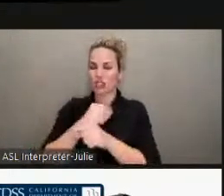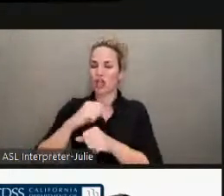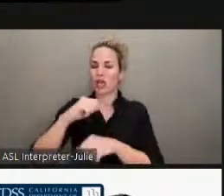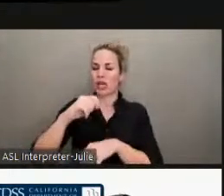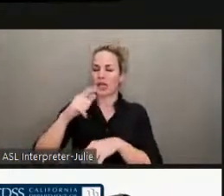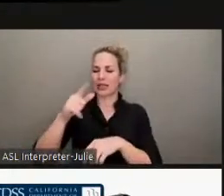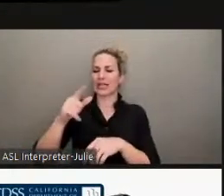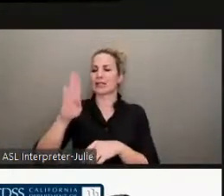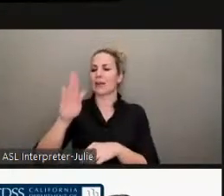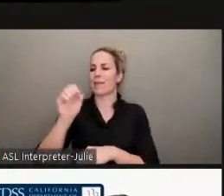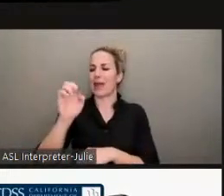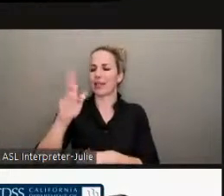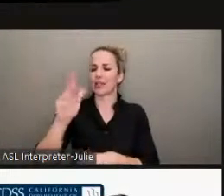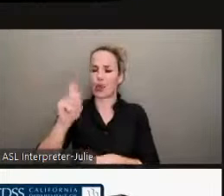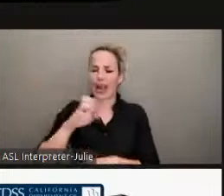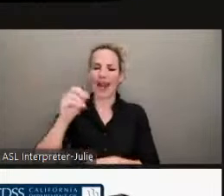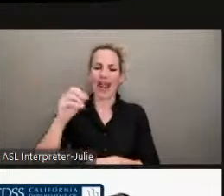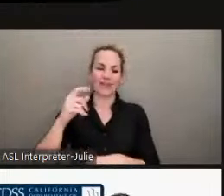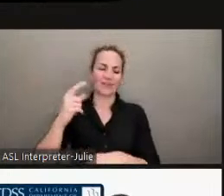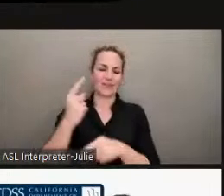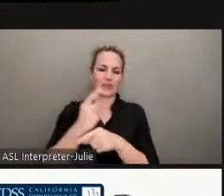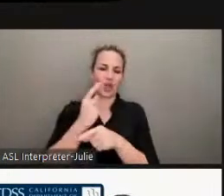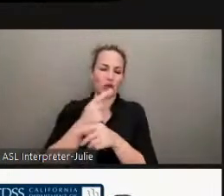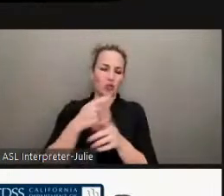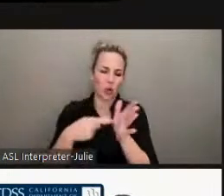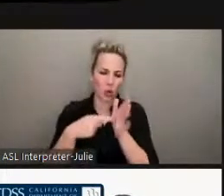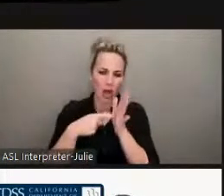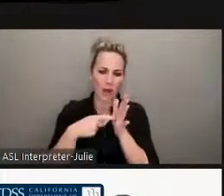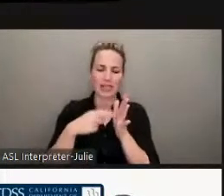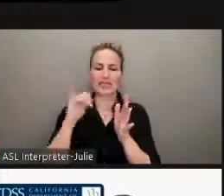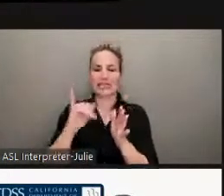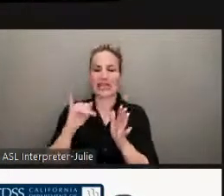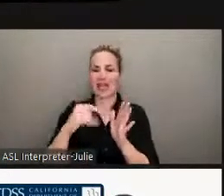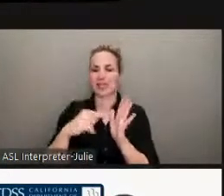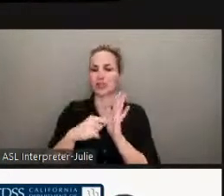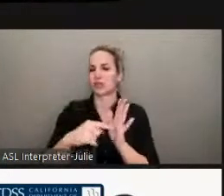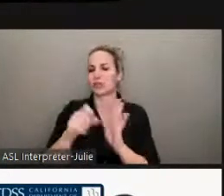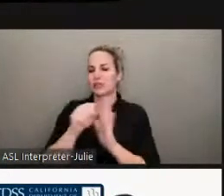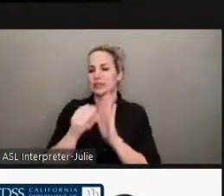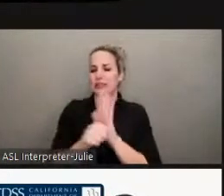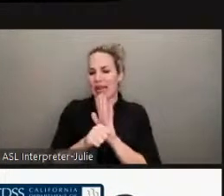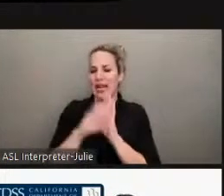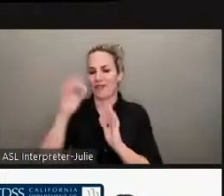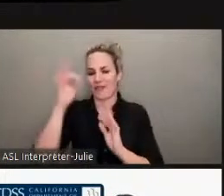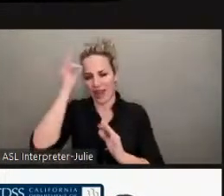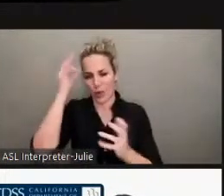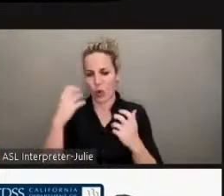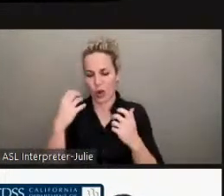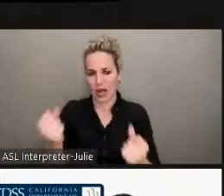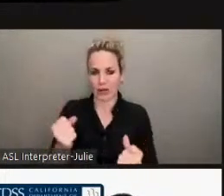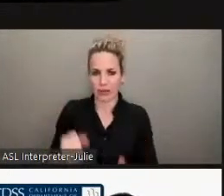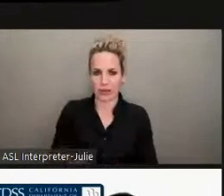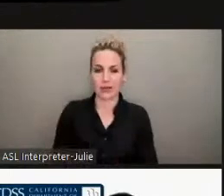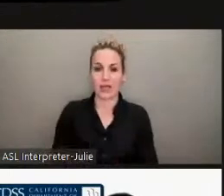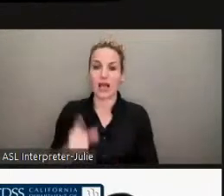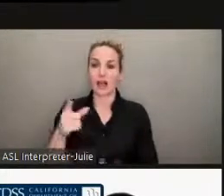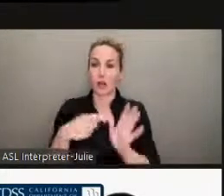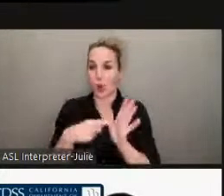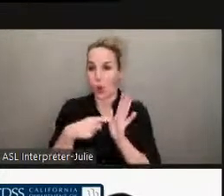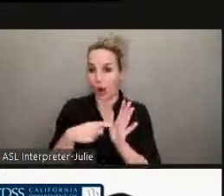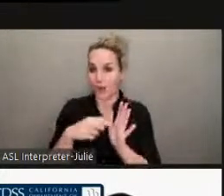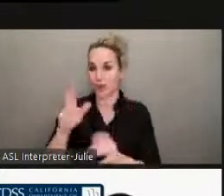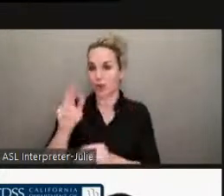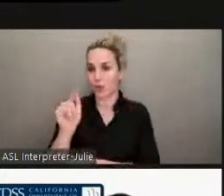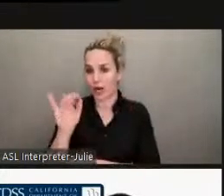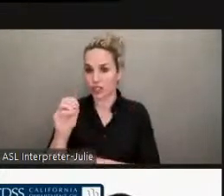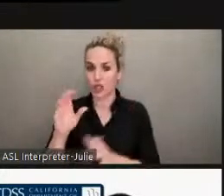current state statute and regulations, which reflect state and federal health, safety and quality requirements, including ratios